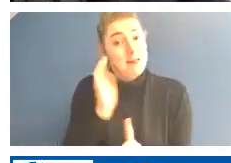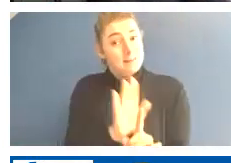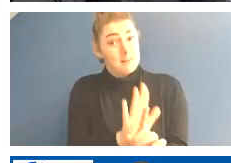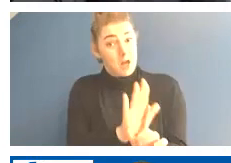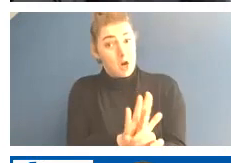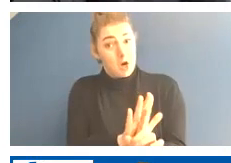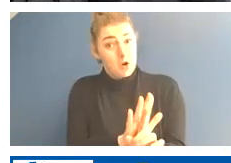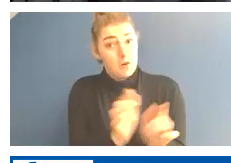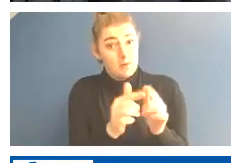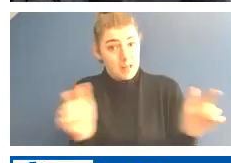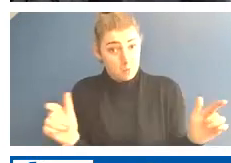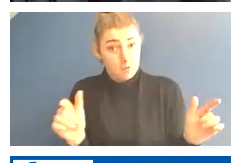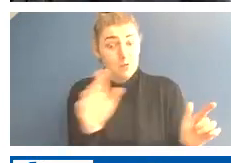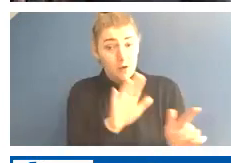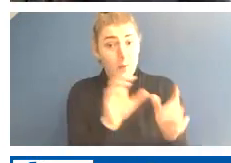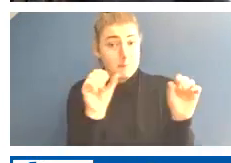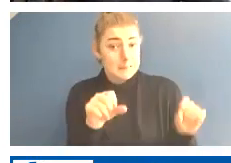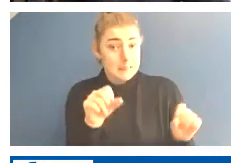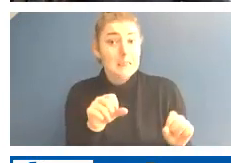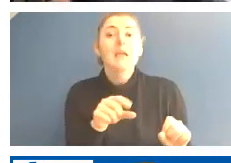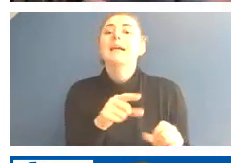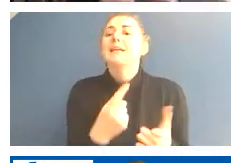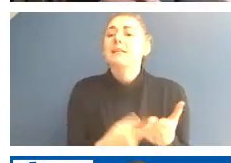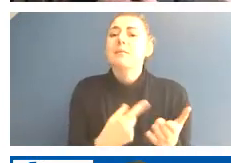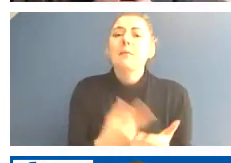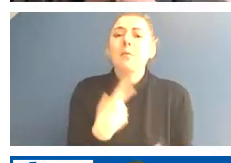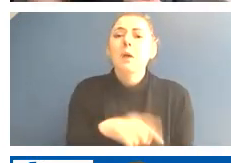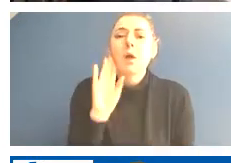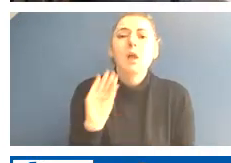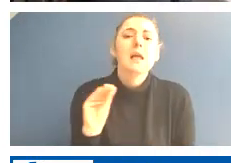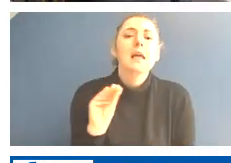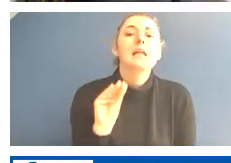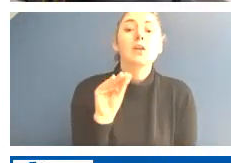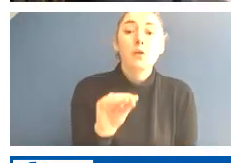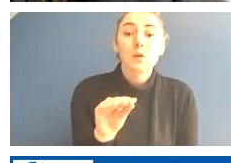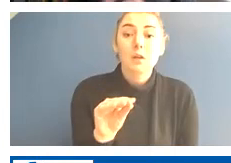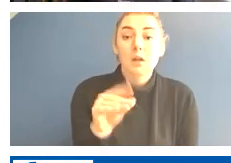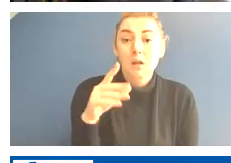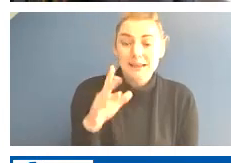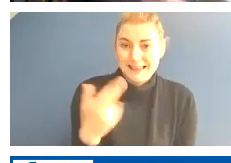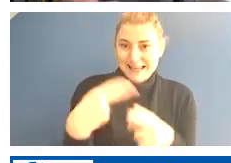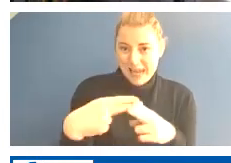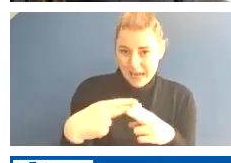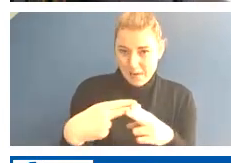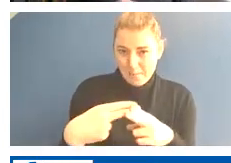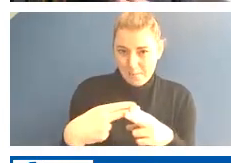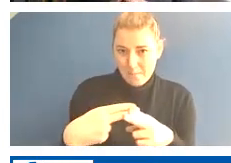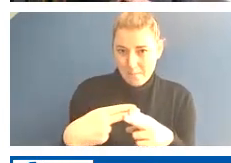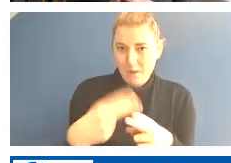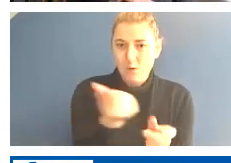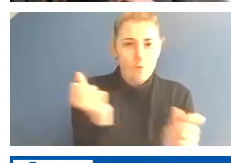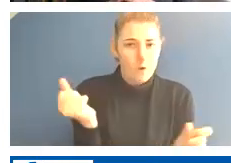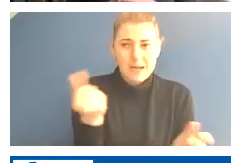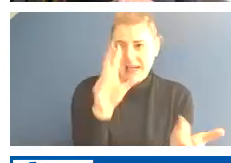given language ability and level, sometimes we will insert the proper noun, the name, to avoid any sort